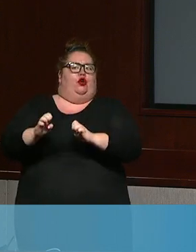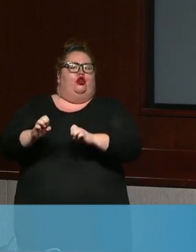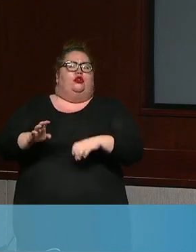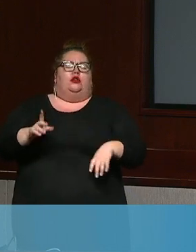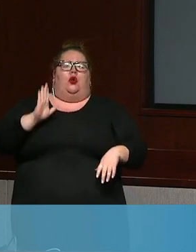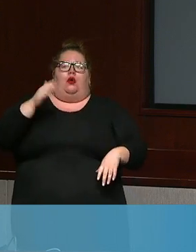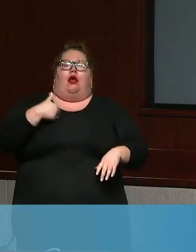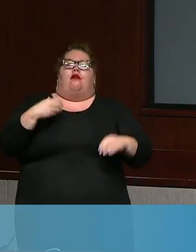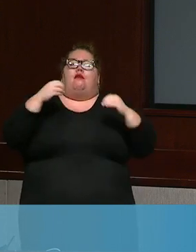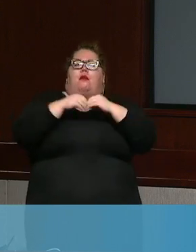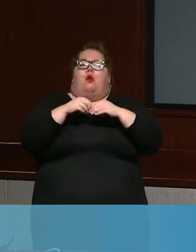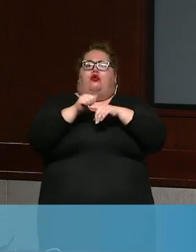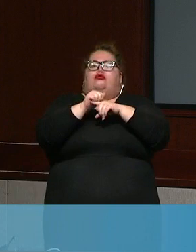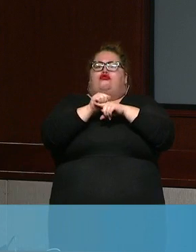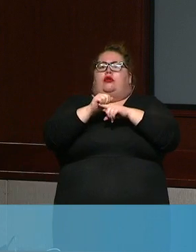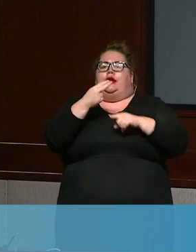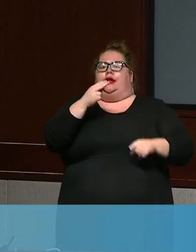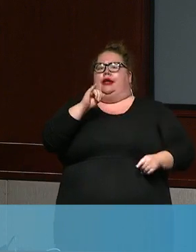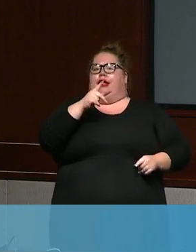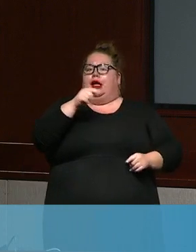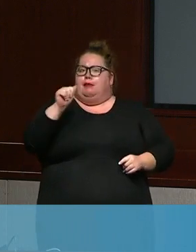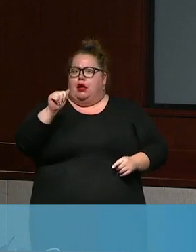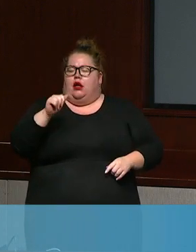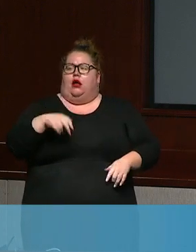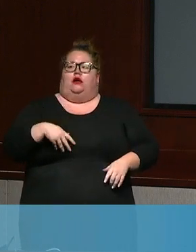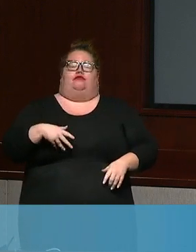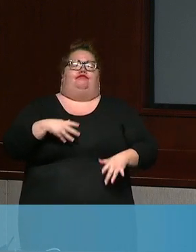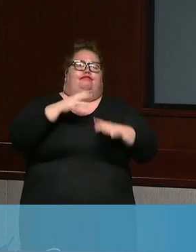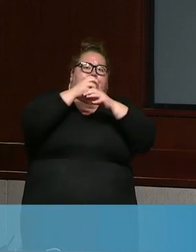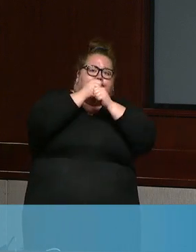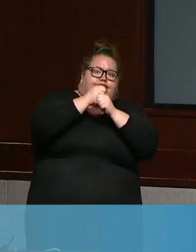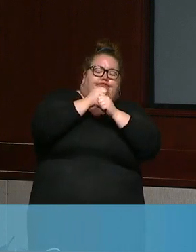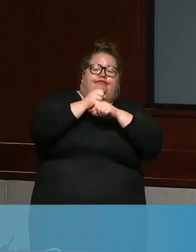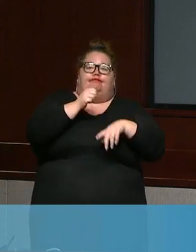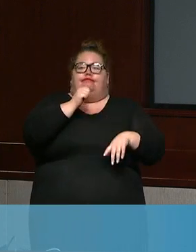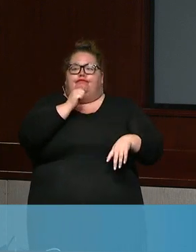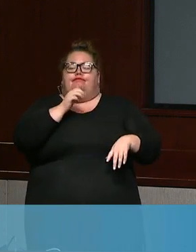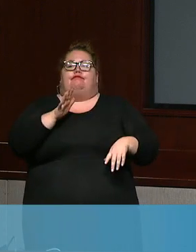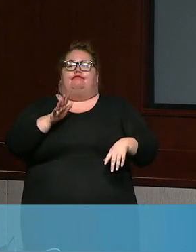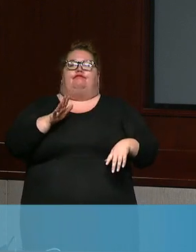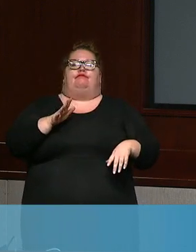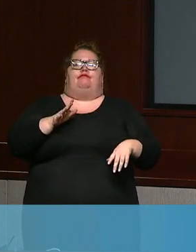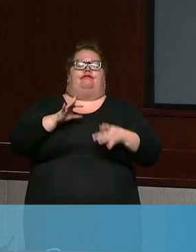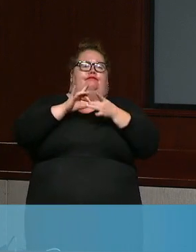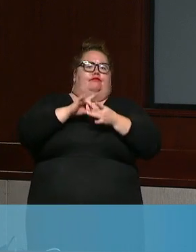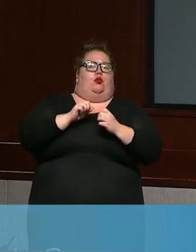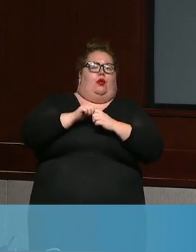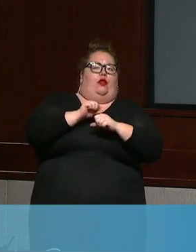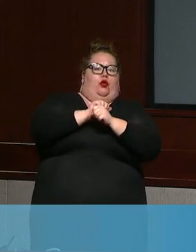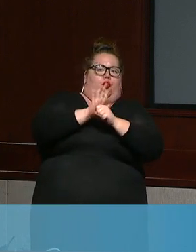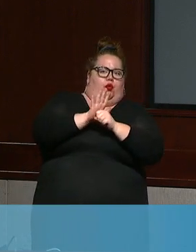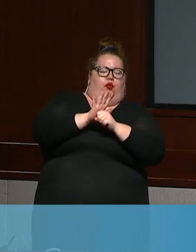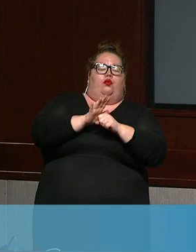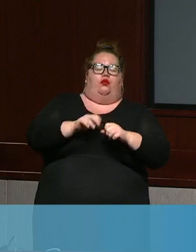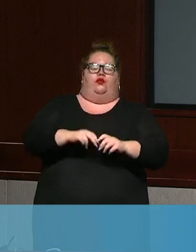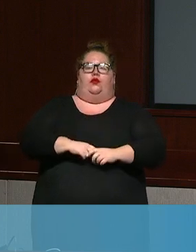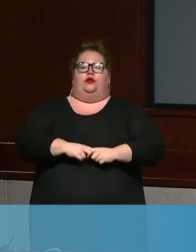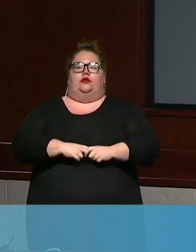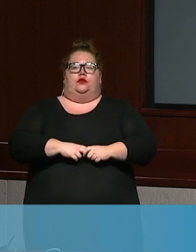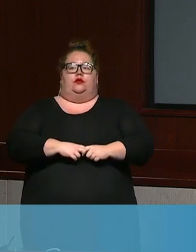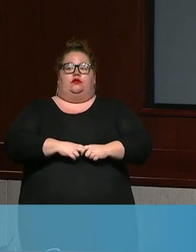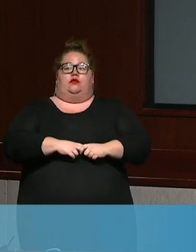this particular pandemic and a little bit of other preparation, we will get started with